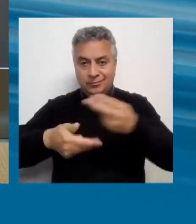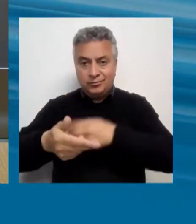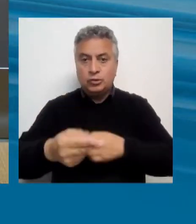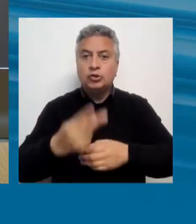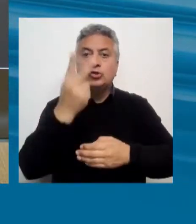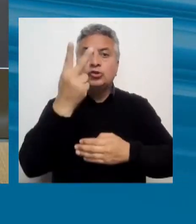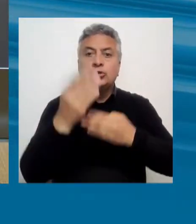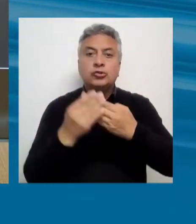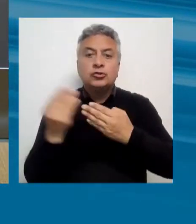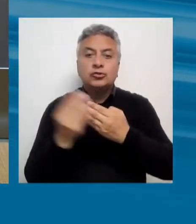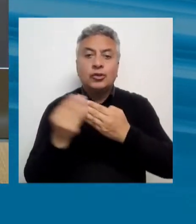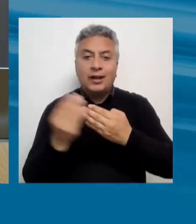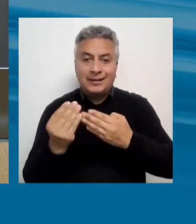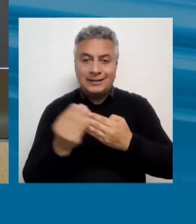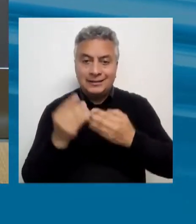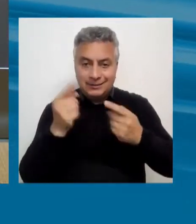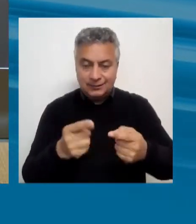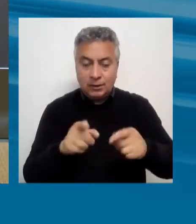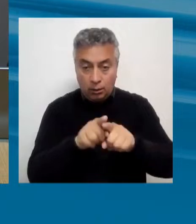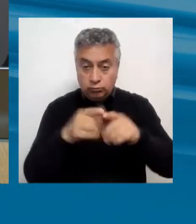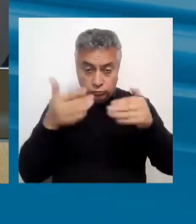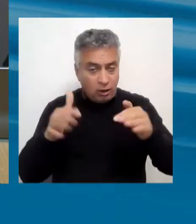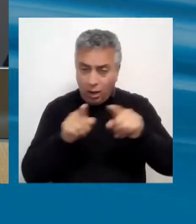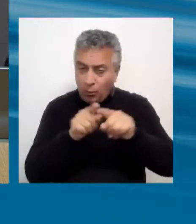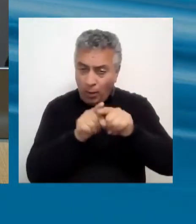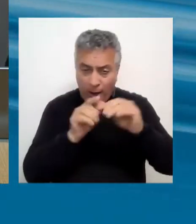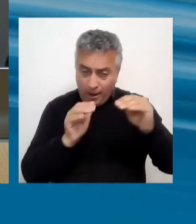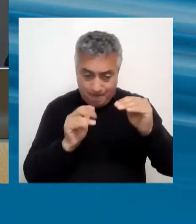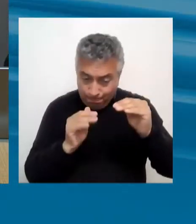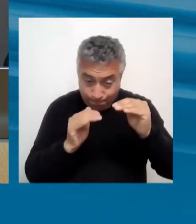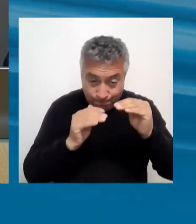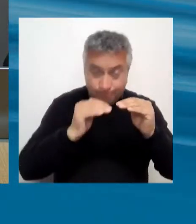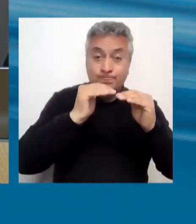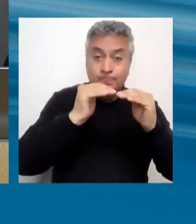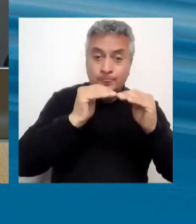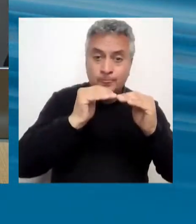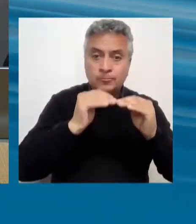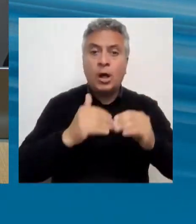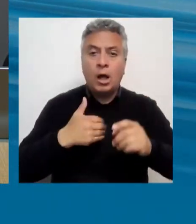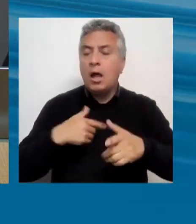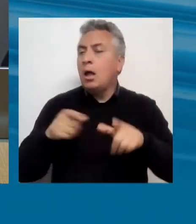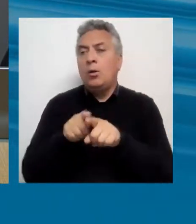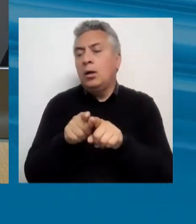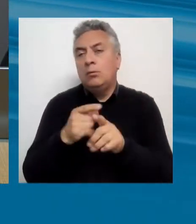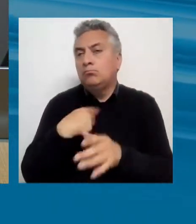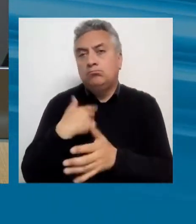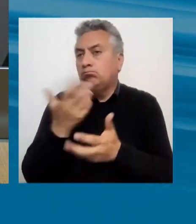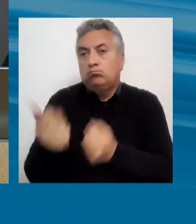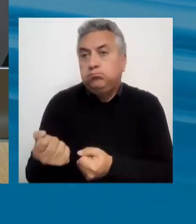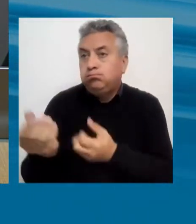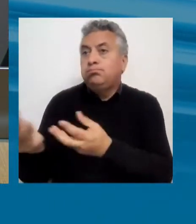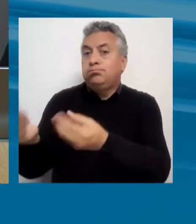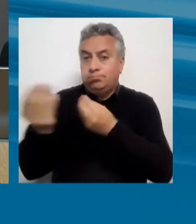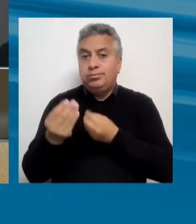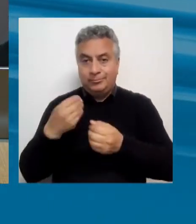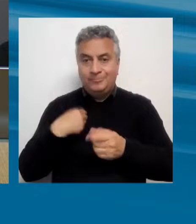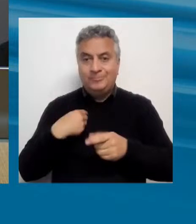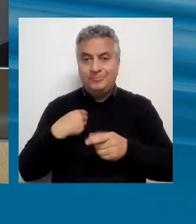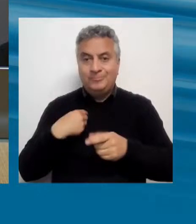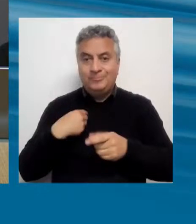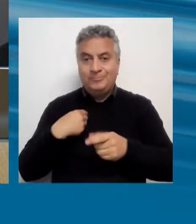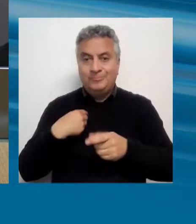they get a reverse tax credit at the end of the year to make sure that they have extra money in their pockets. For persons between $25,000